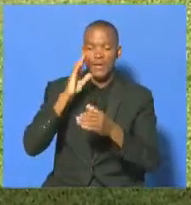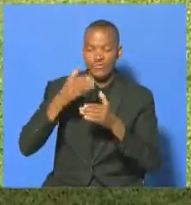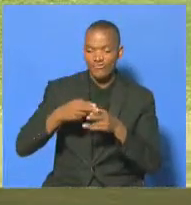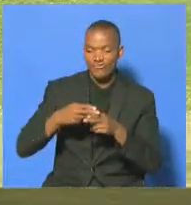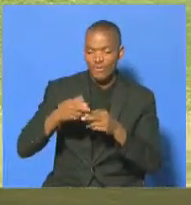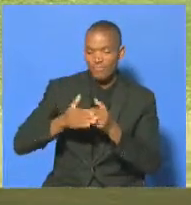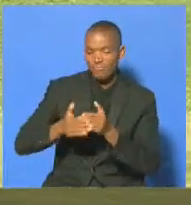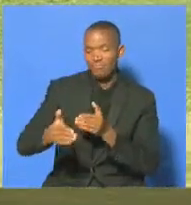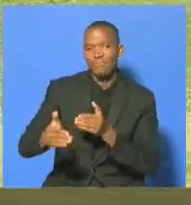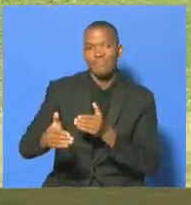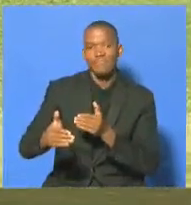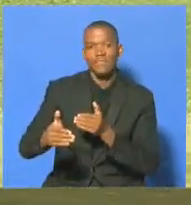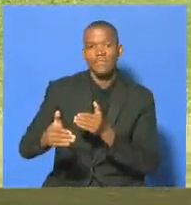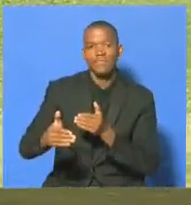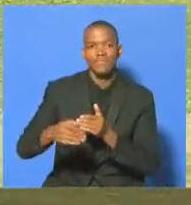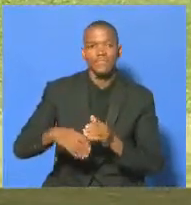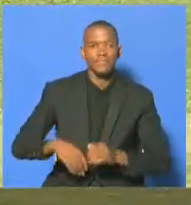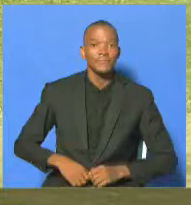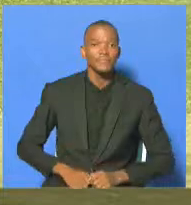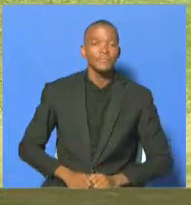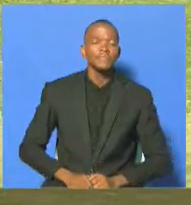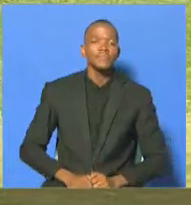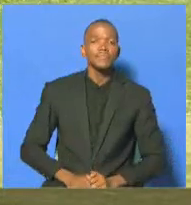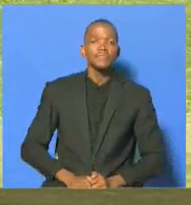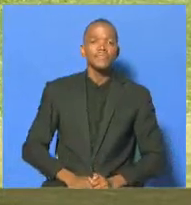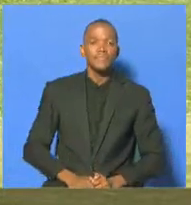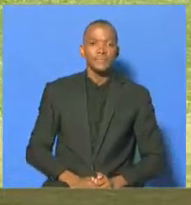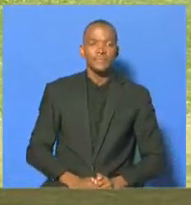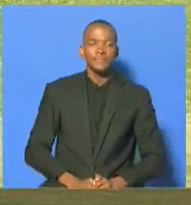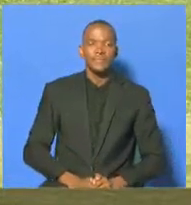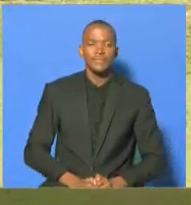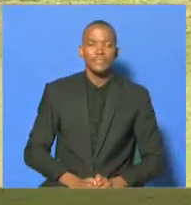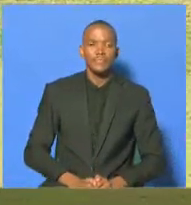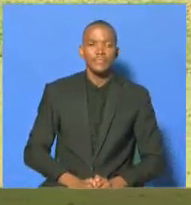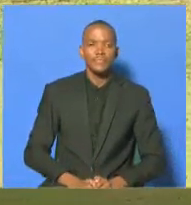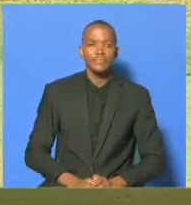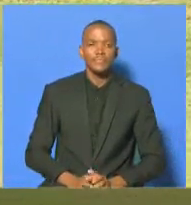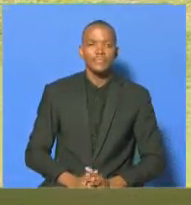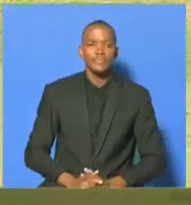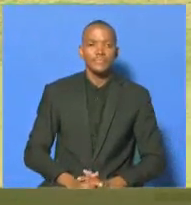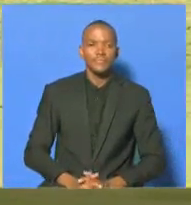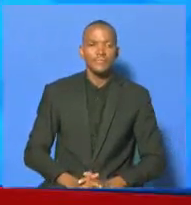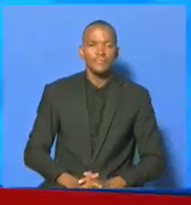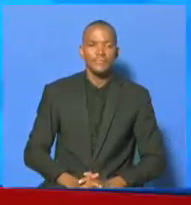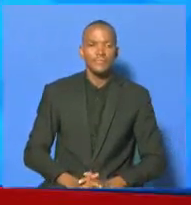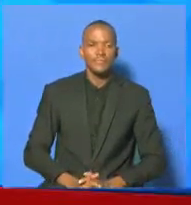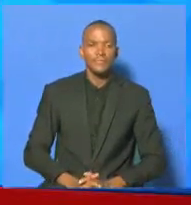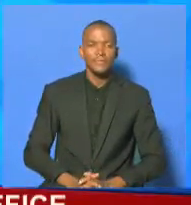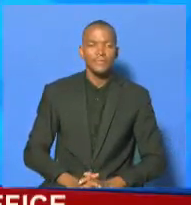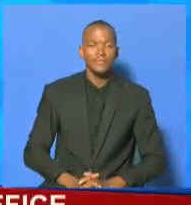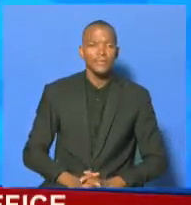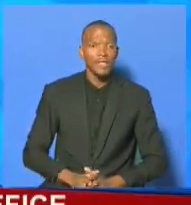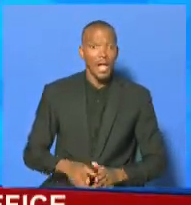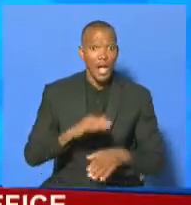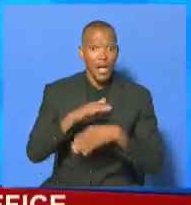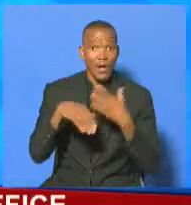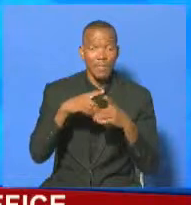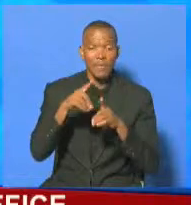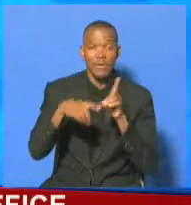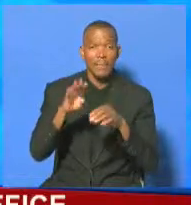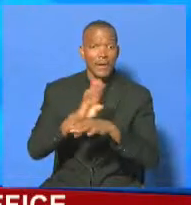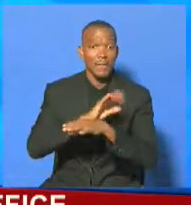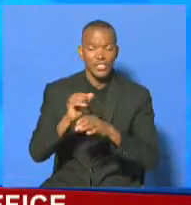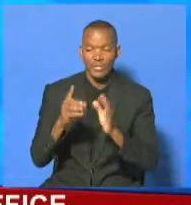soon. Kikanze Khumalo, BTV News, Gaborone. The Citizen